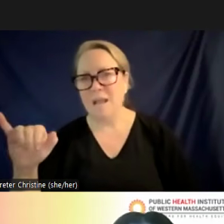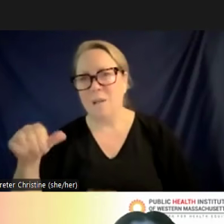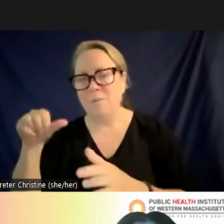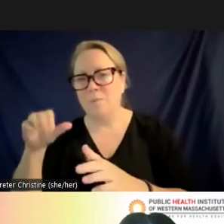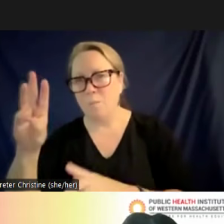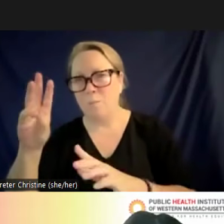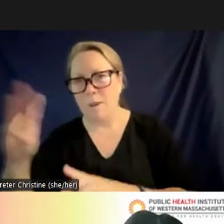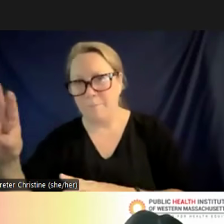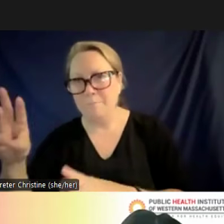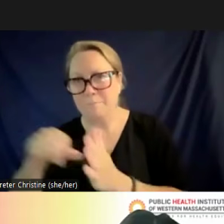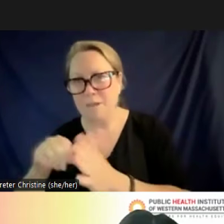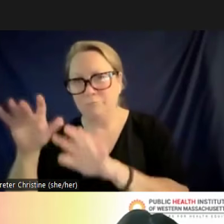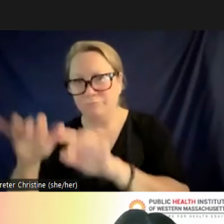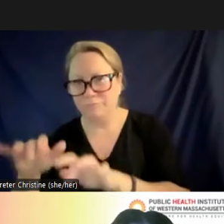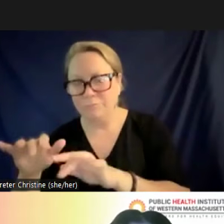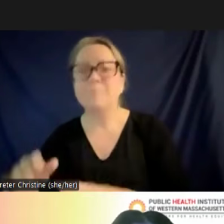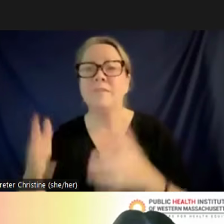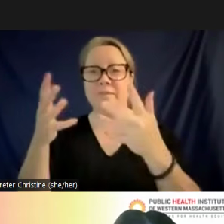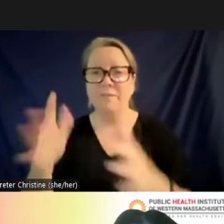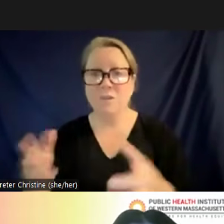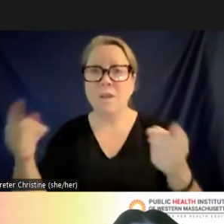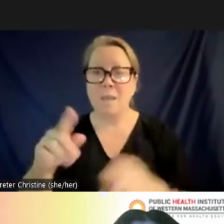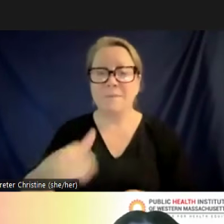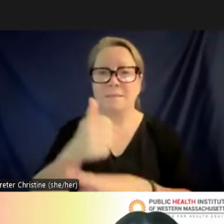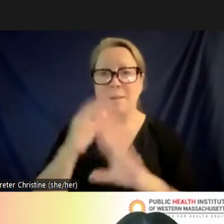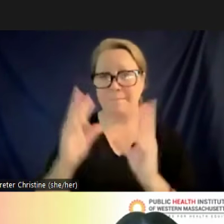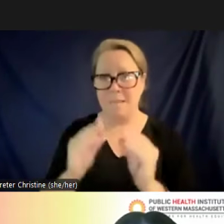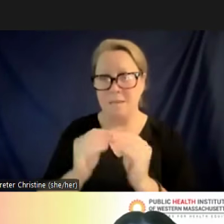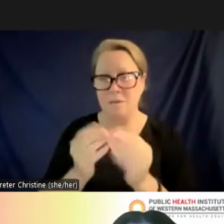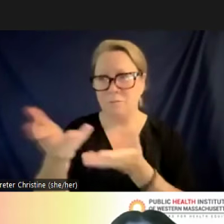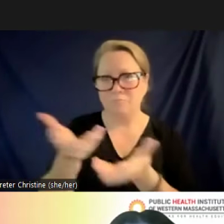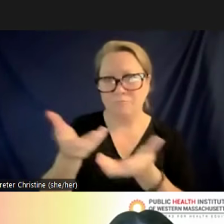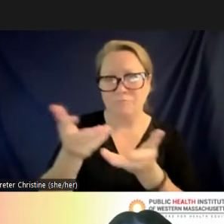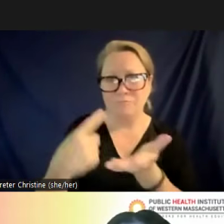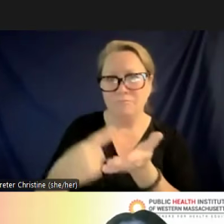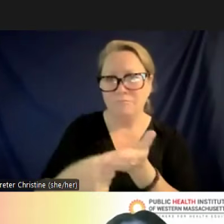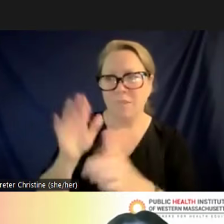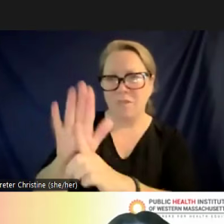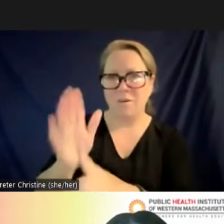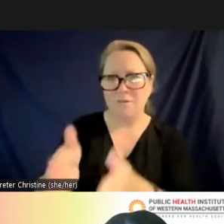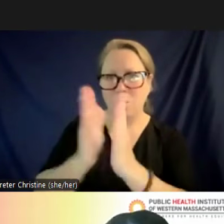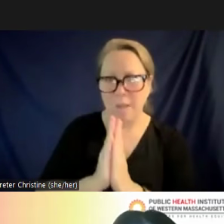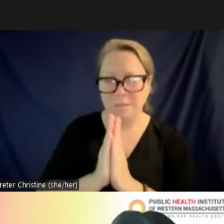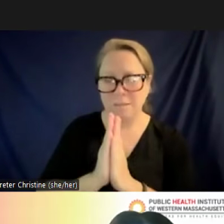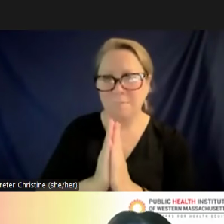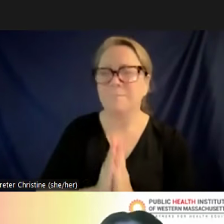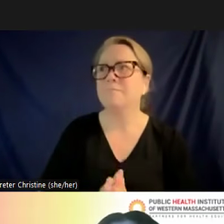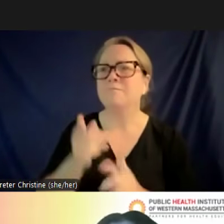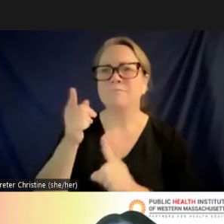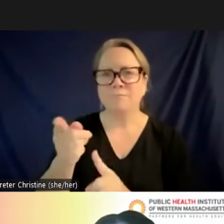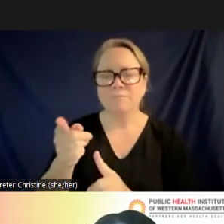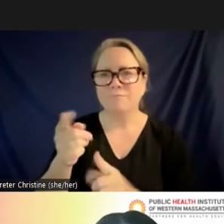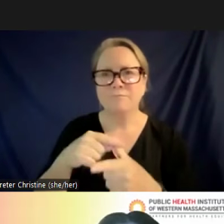that, we scheduled a meeting to talk with them a little bit about their request, what they were